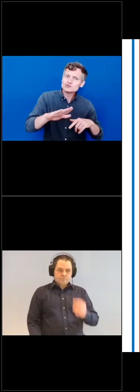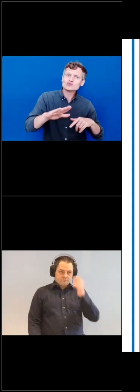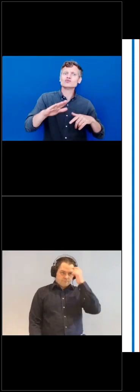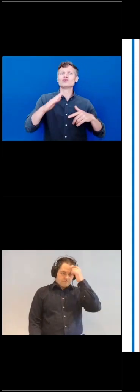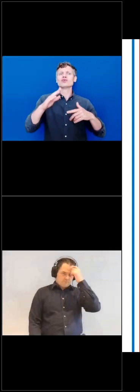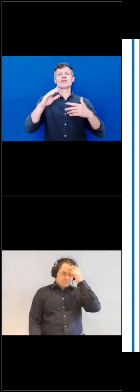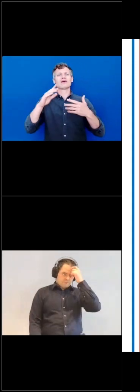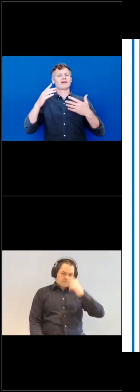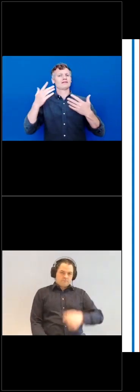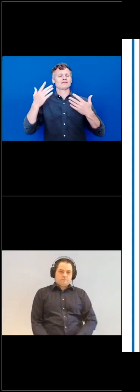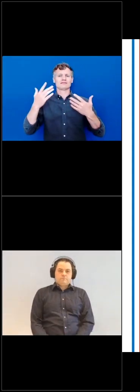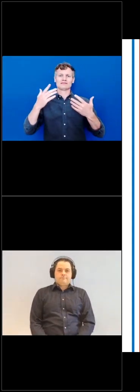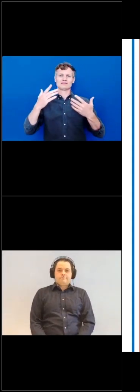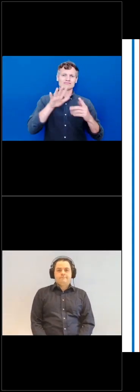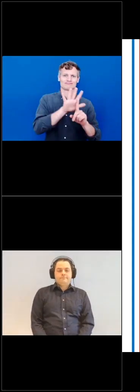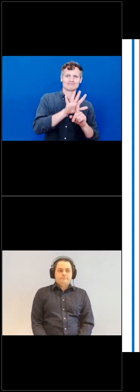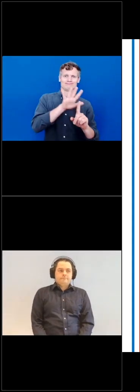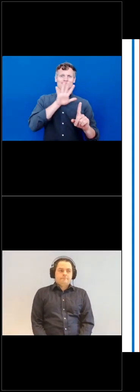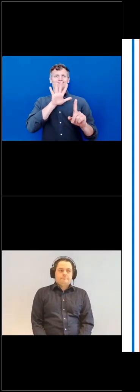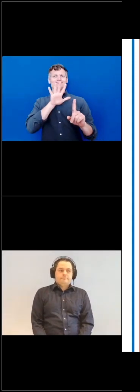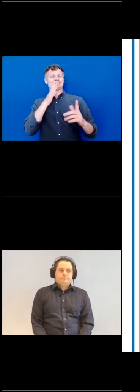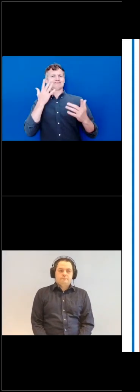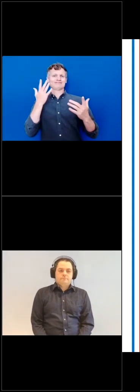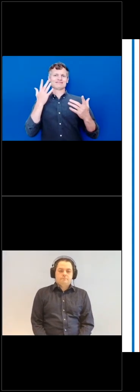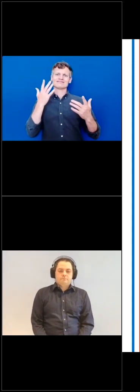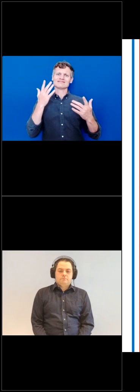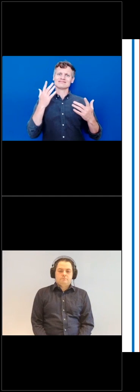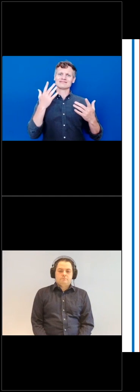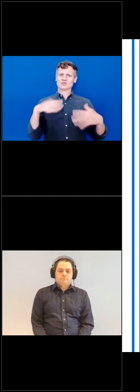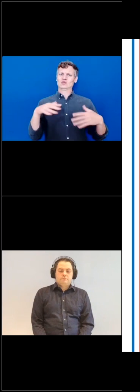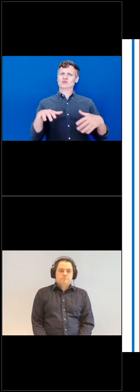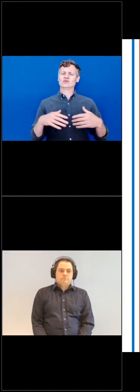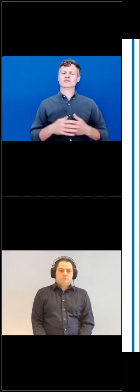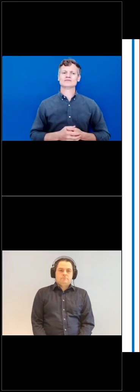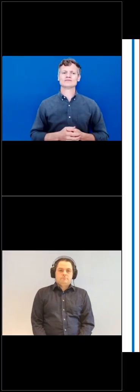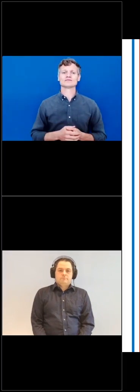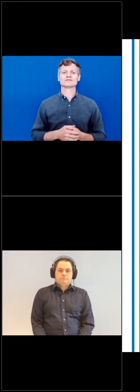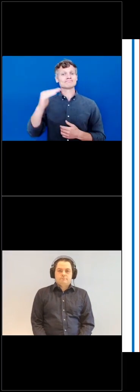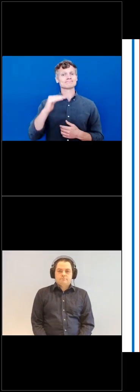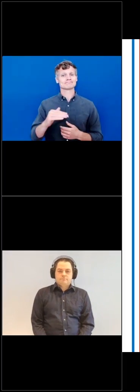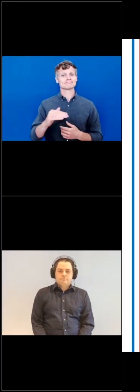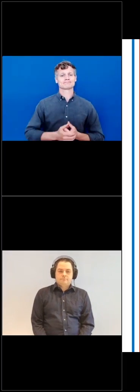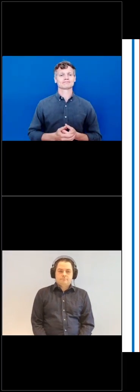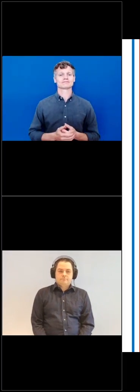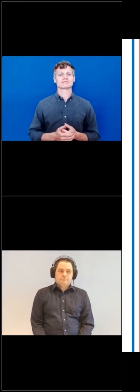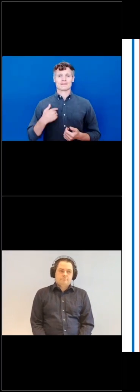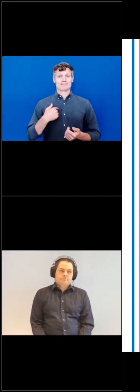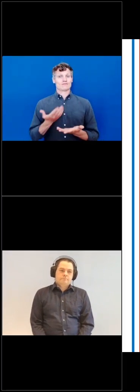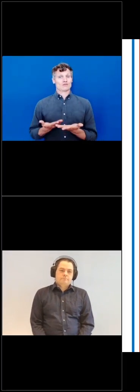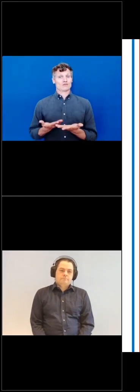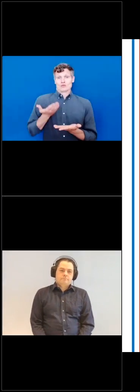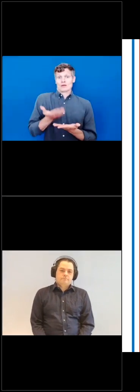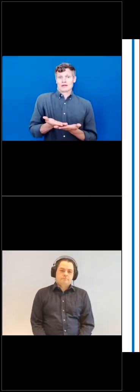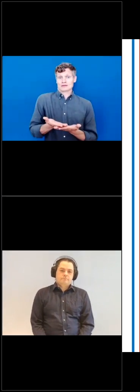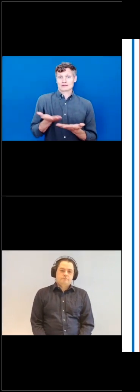disabilities with COVID. Next slide. So what can I recommend already to